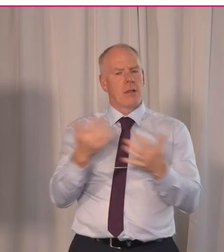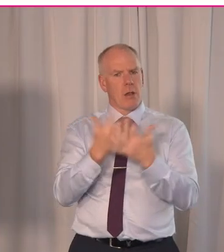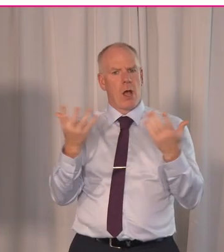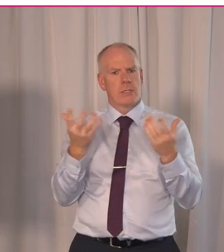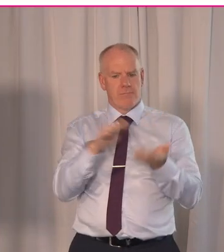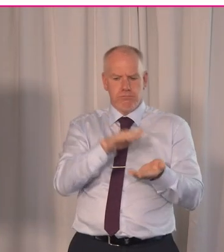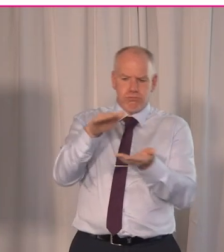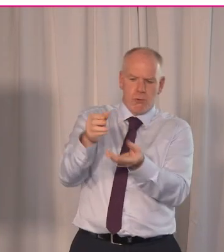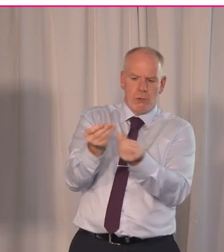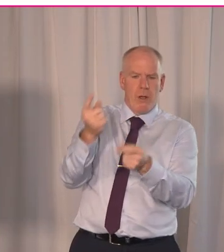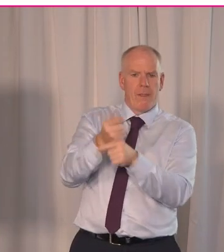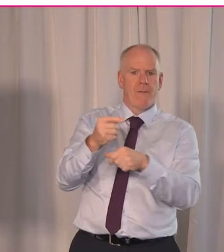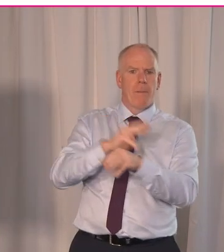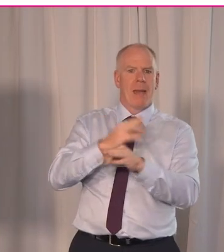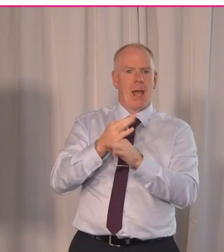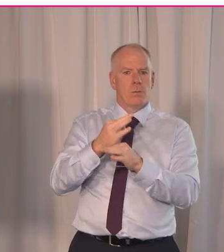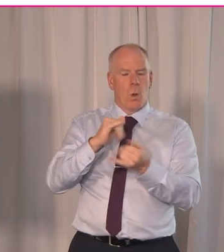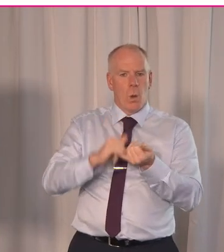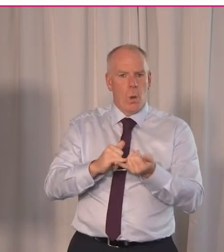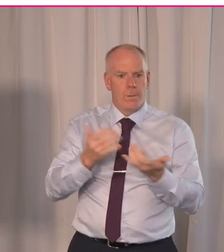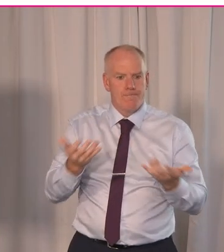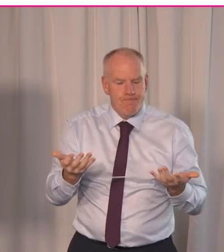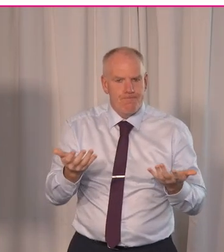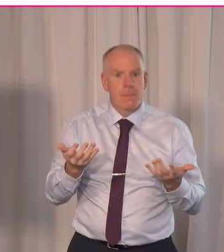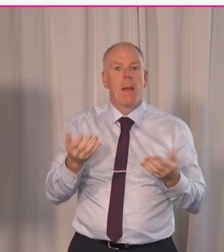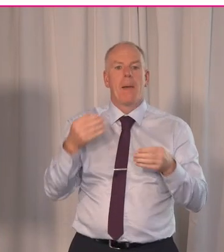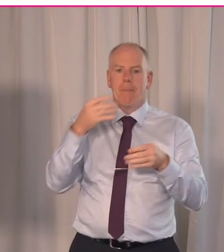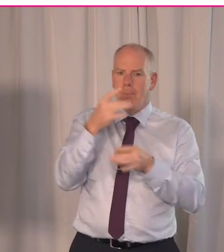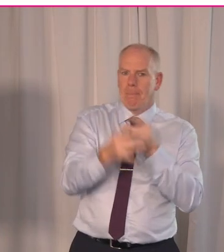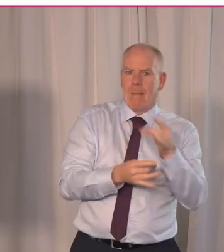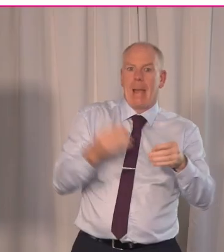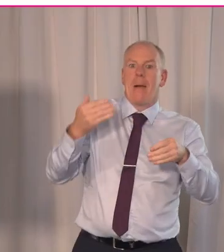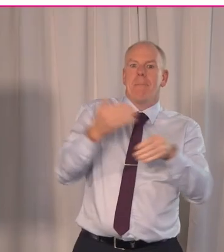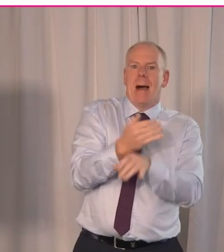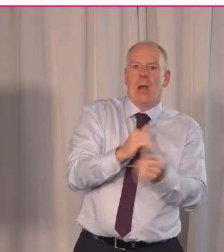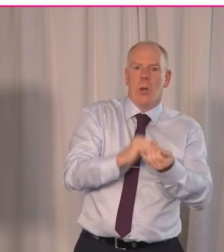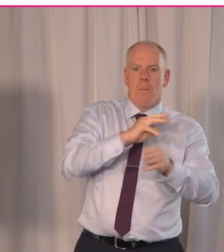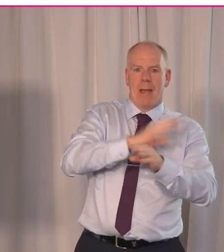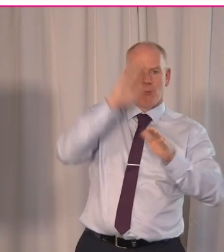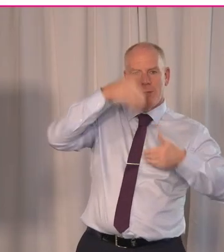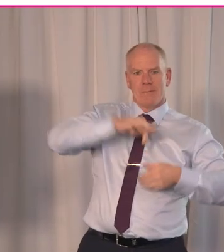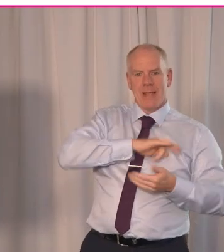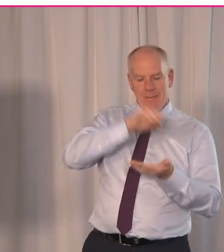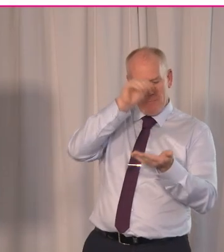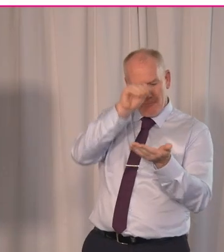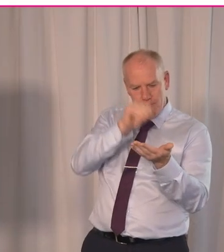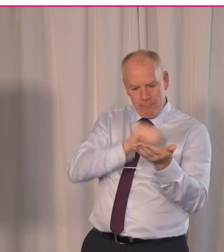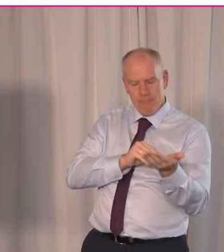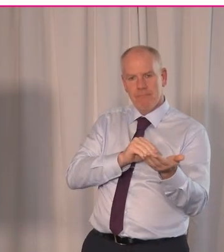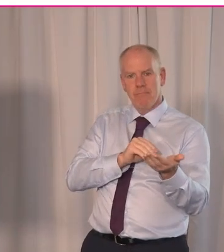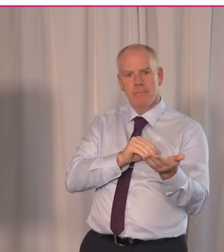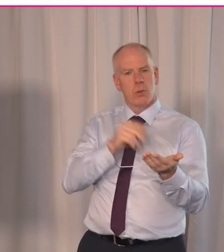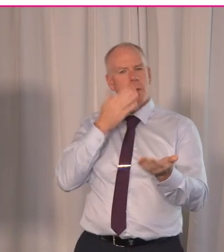resources for parents who are made by parents who are autistic themselves. And so I think